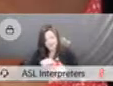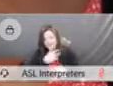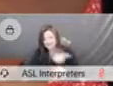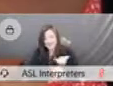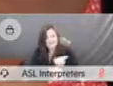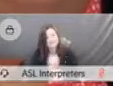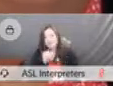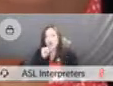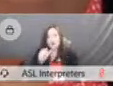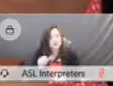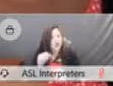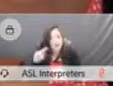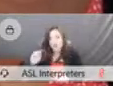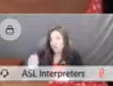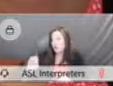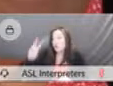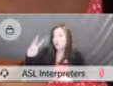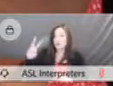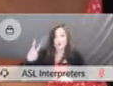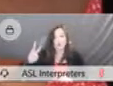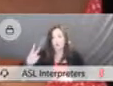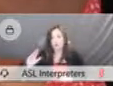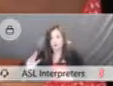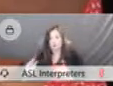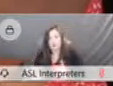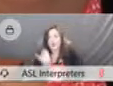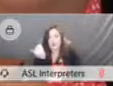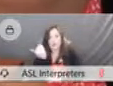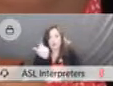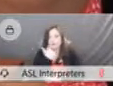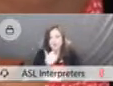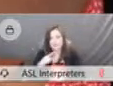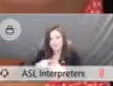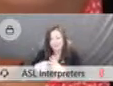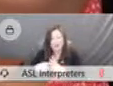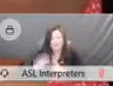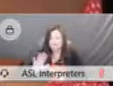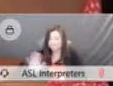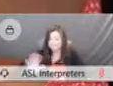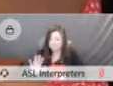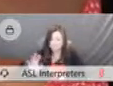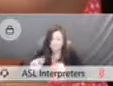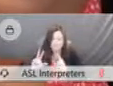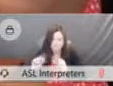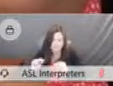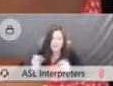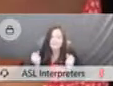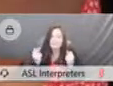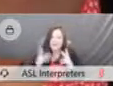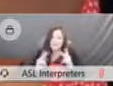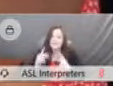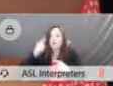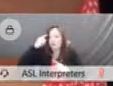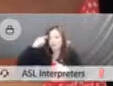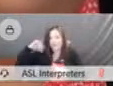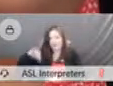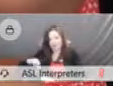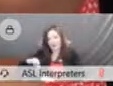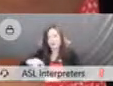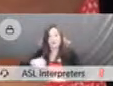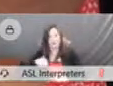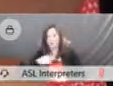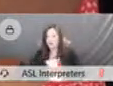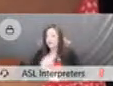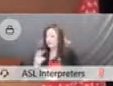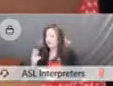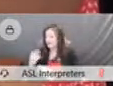vaccines, new completely things that were started just a year ago, which I think a lot of people think. We were able to modify